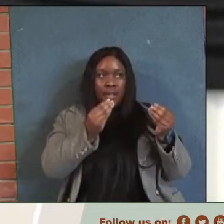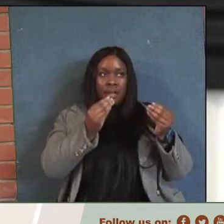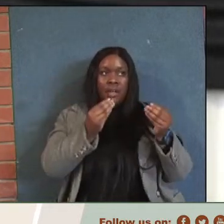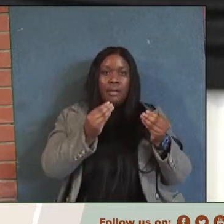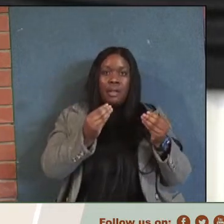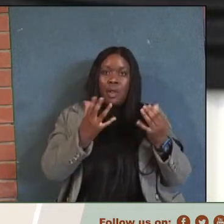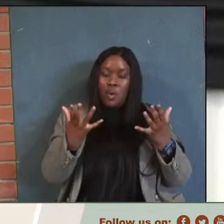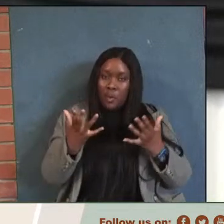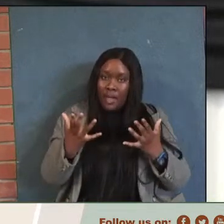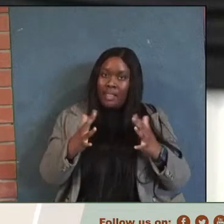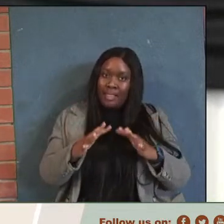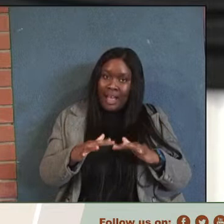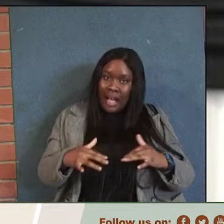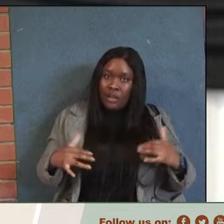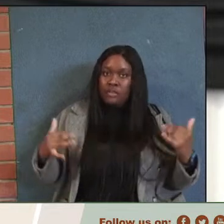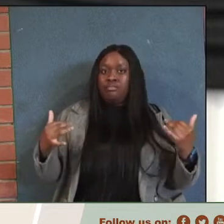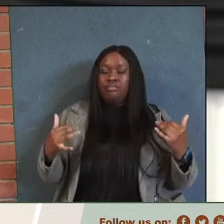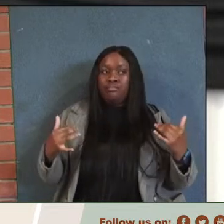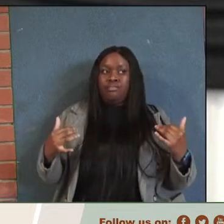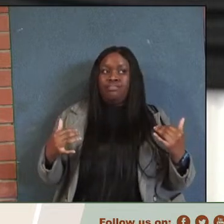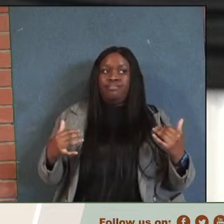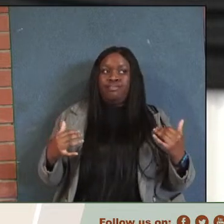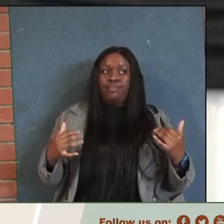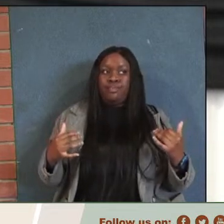House. And